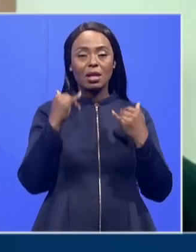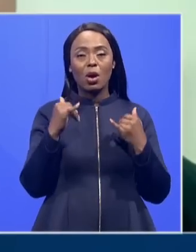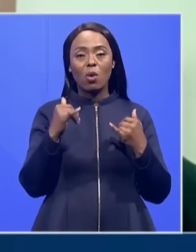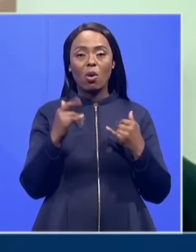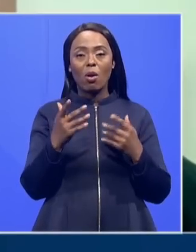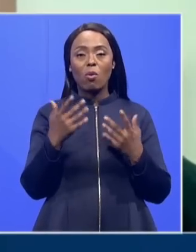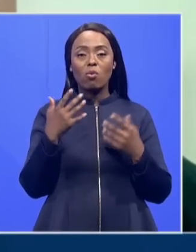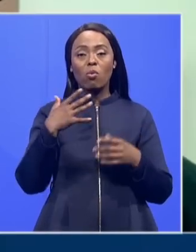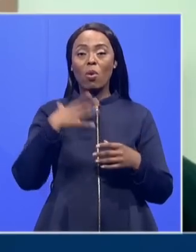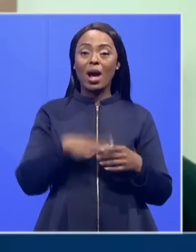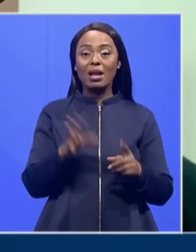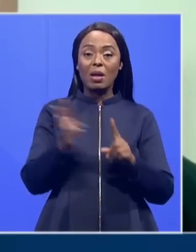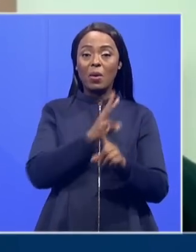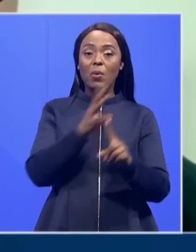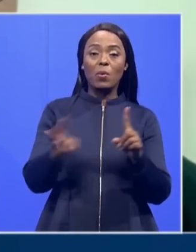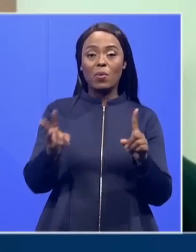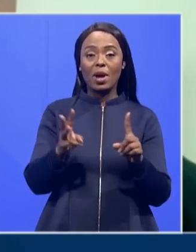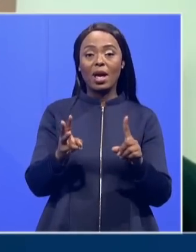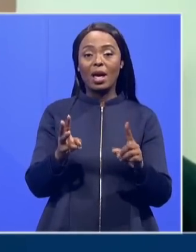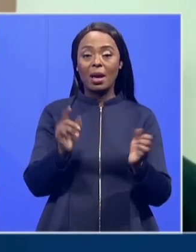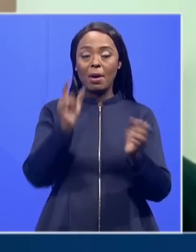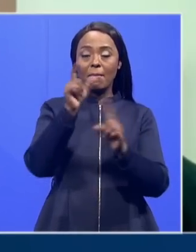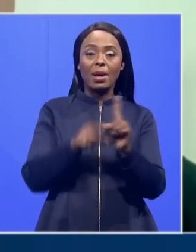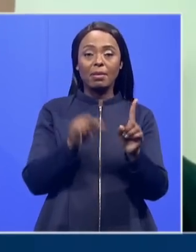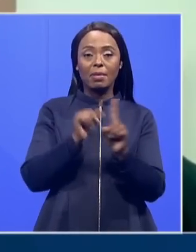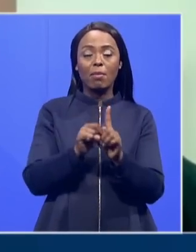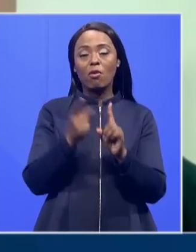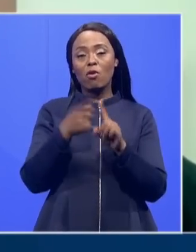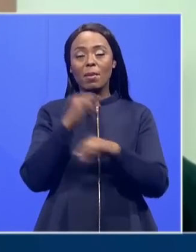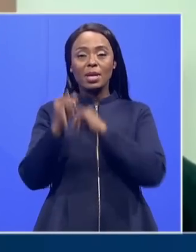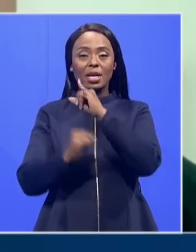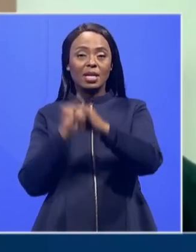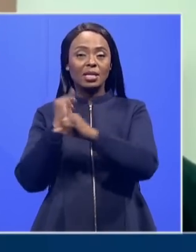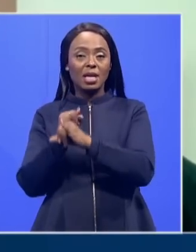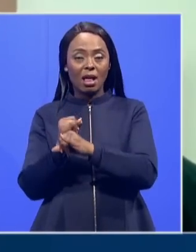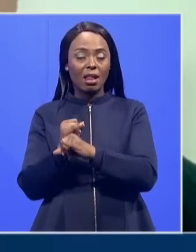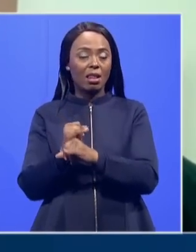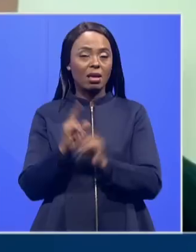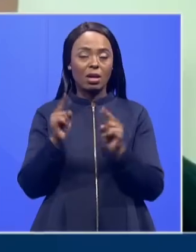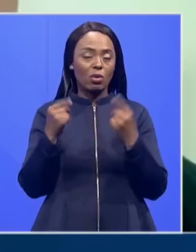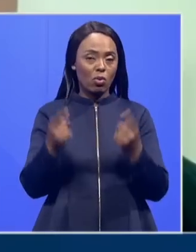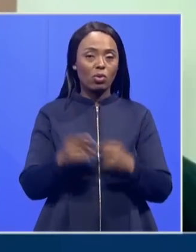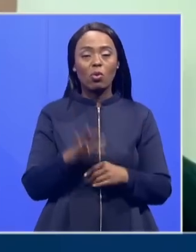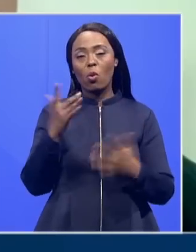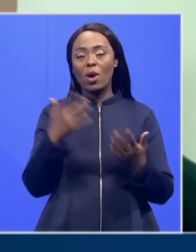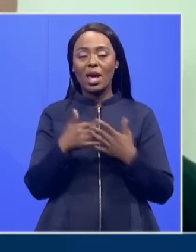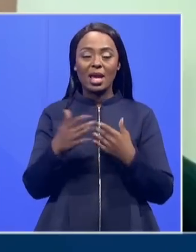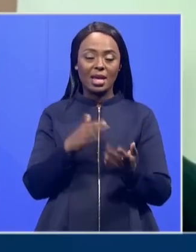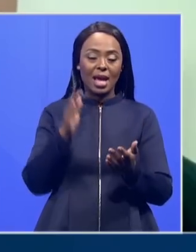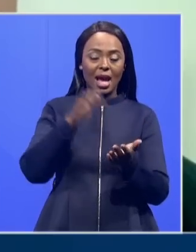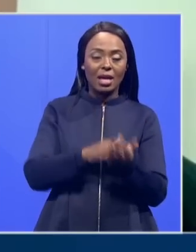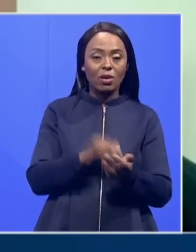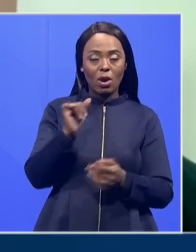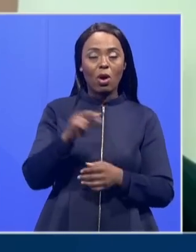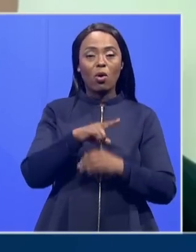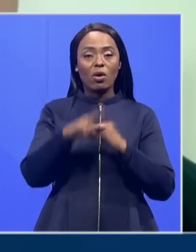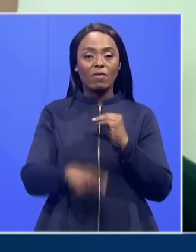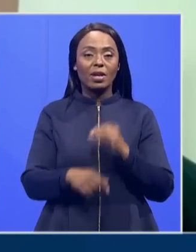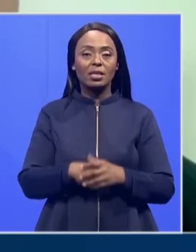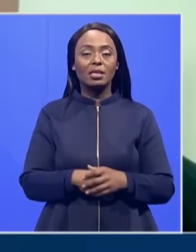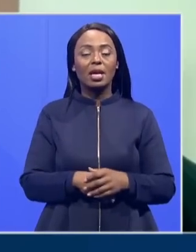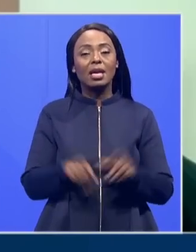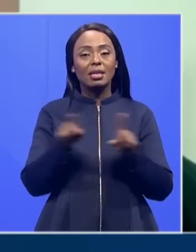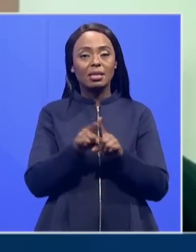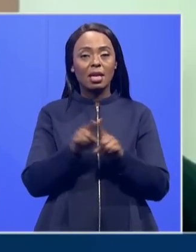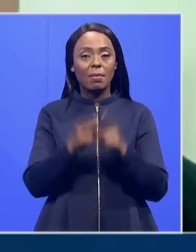that may have been issued by any international tribunal against any attendee of the conference. So as it stands, even with